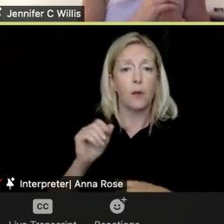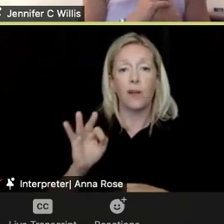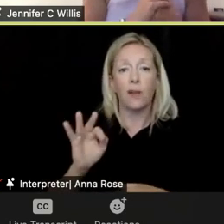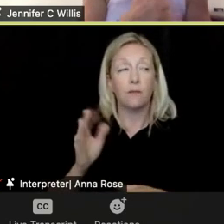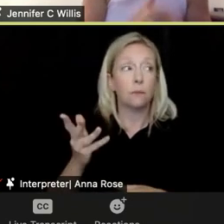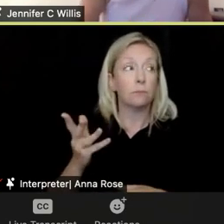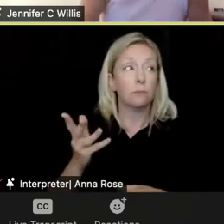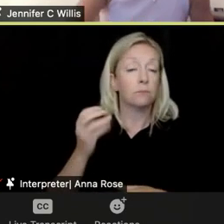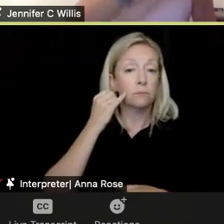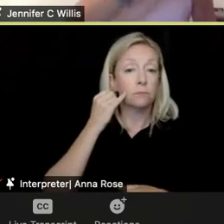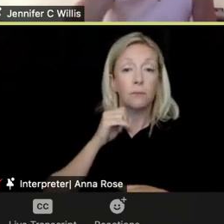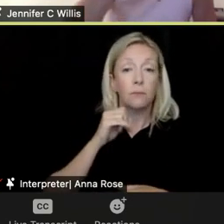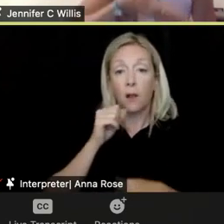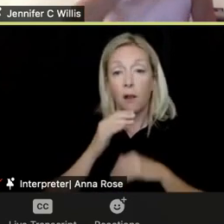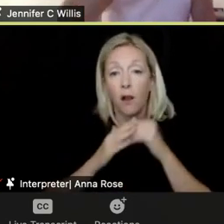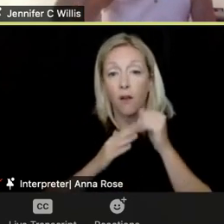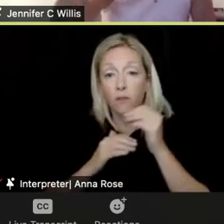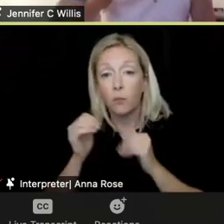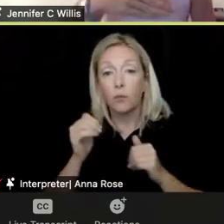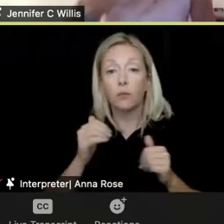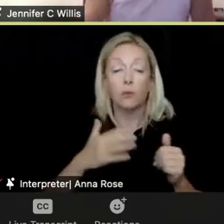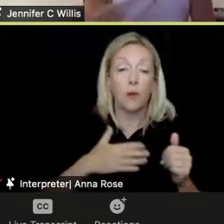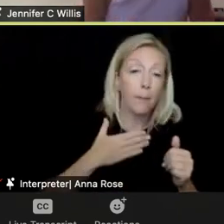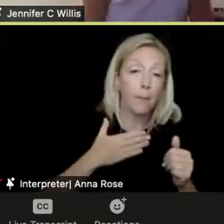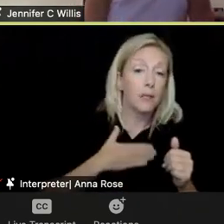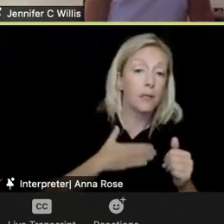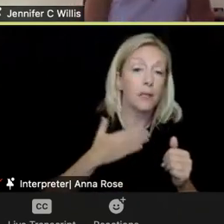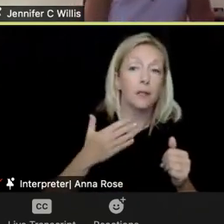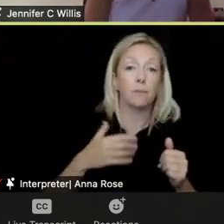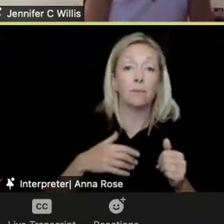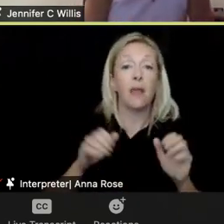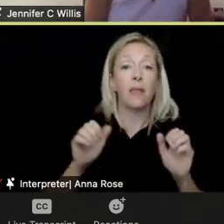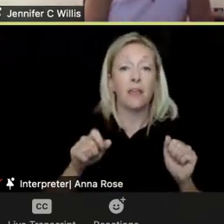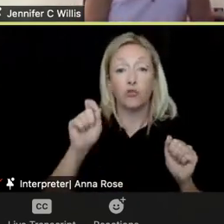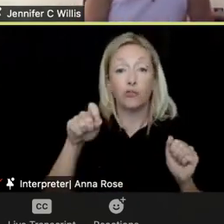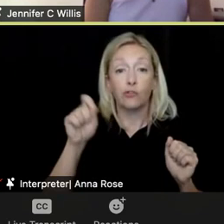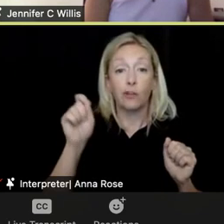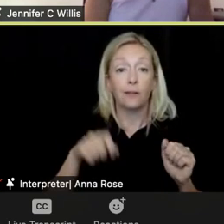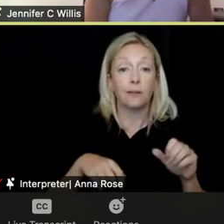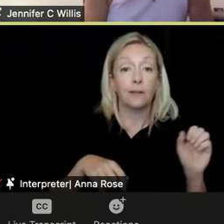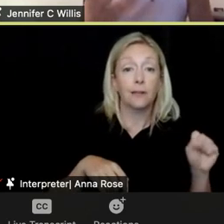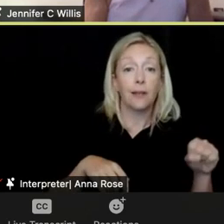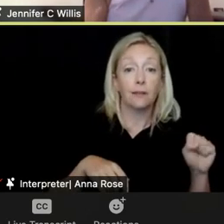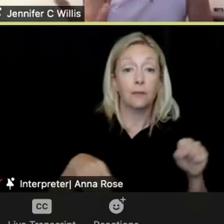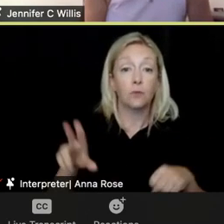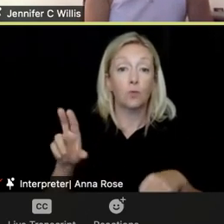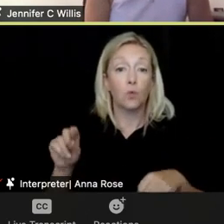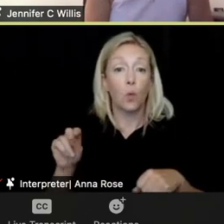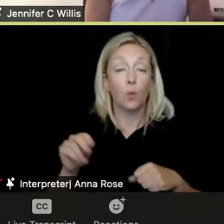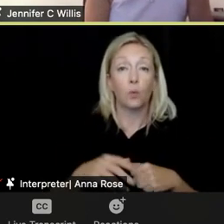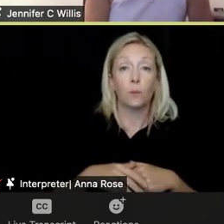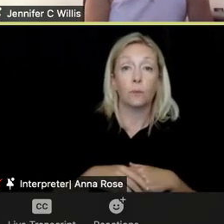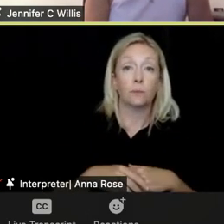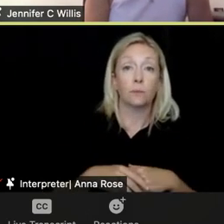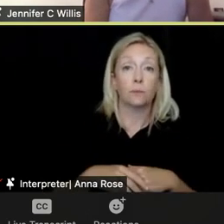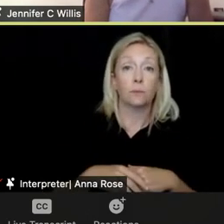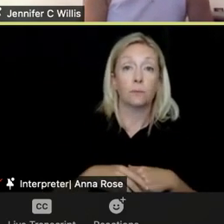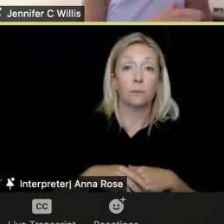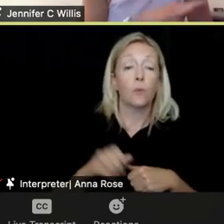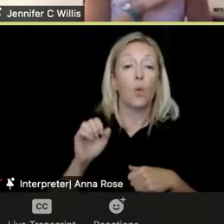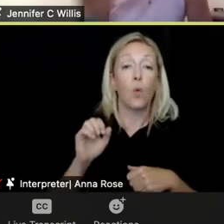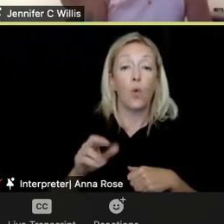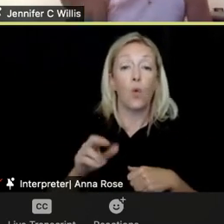or happy? And you just answer yes, no, or my child. If you're familiar with the matrix, you can then choose my child has